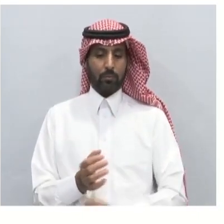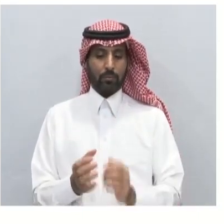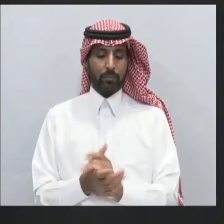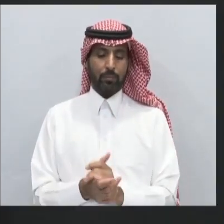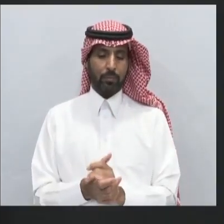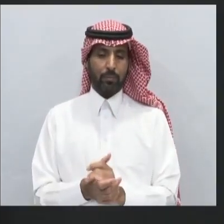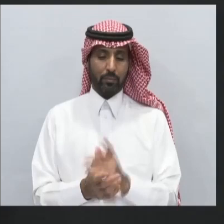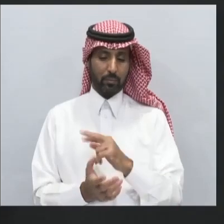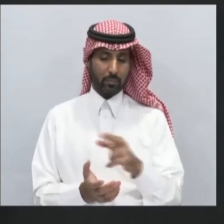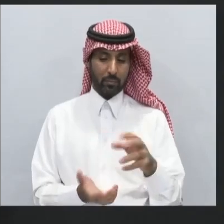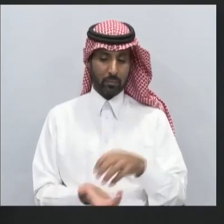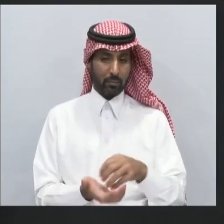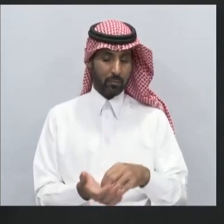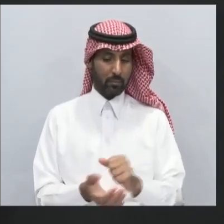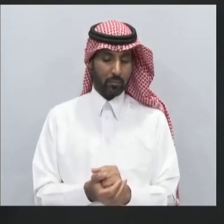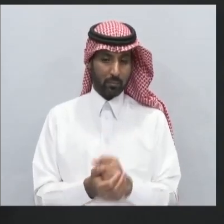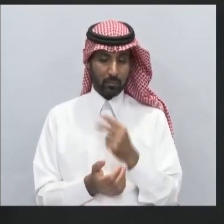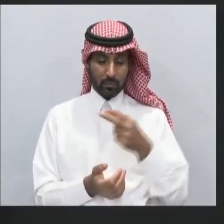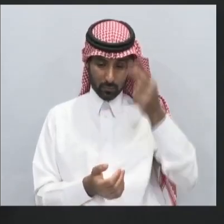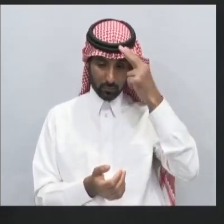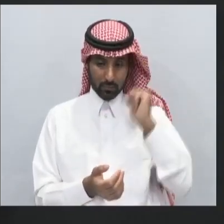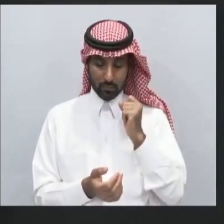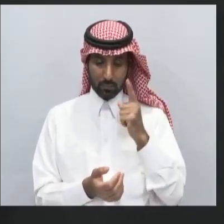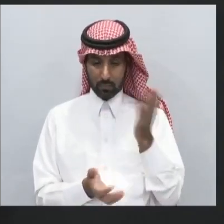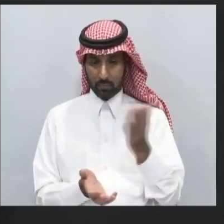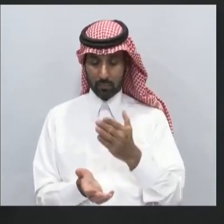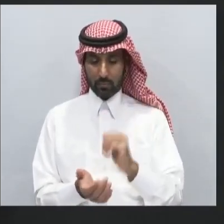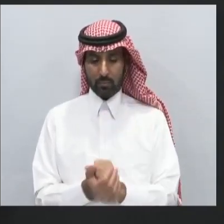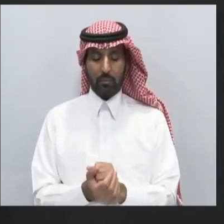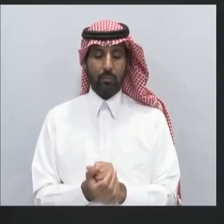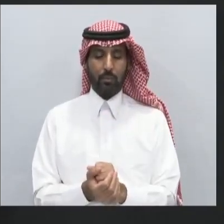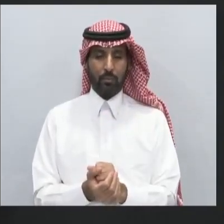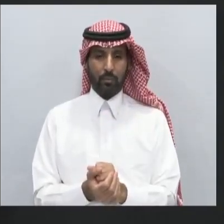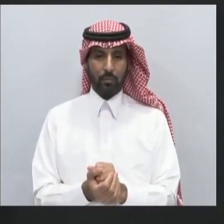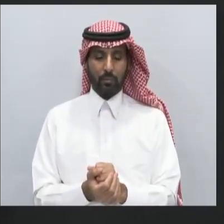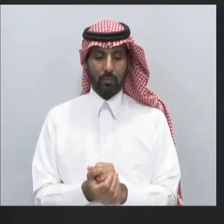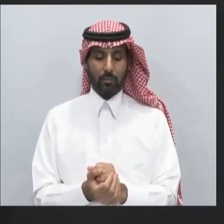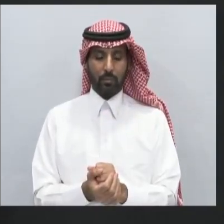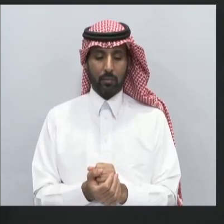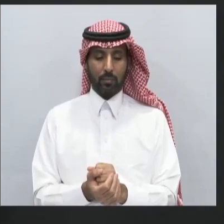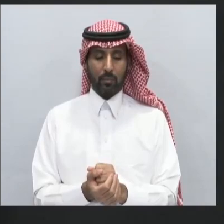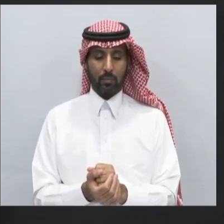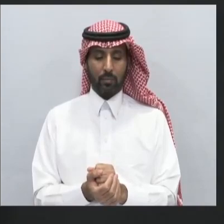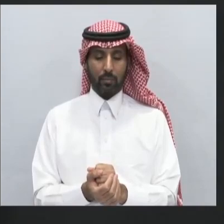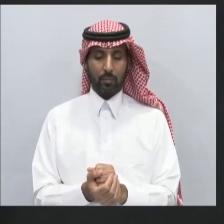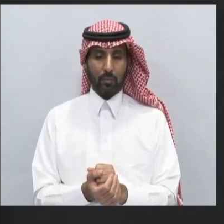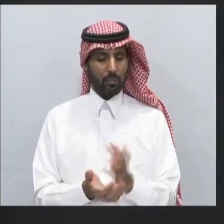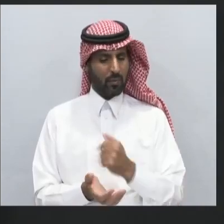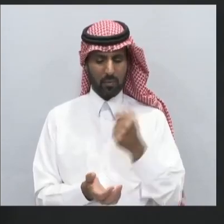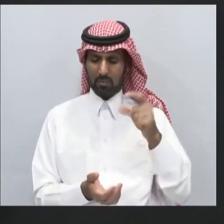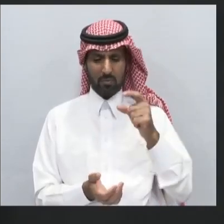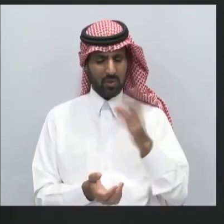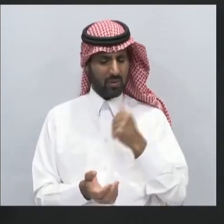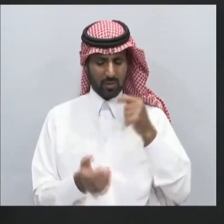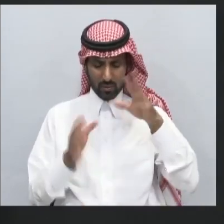depends where you are. Like if you're in Saudi, you can say it's common. If you are in another country, a non-Muslim country, you can say it isn't